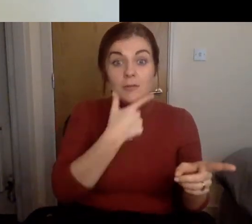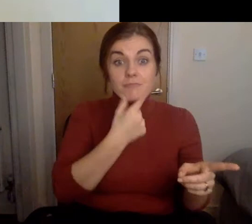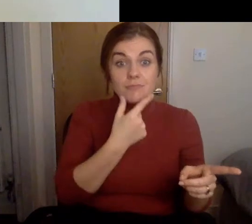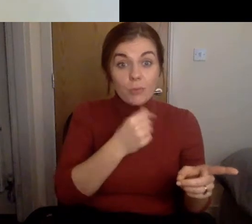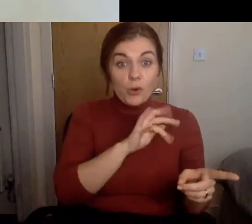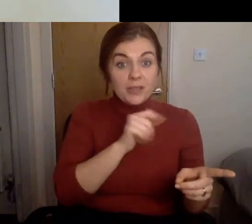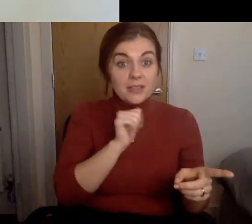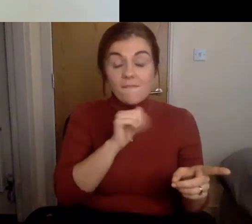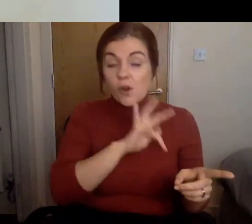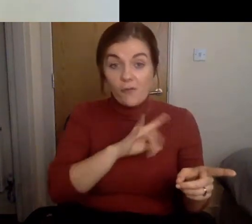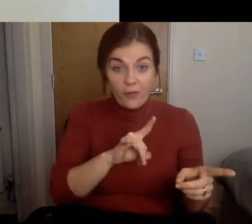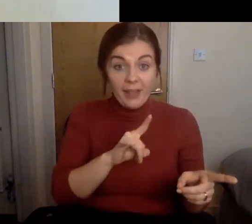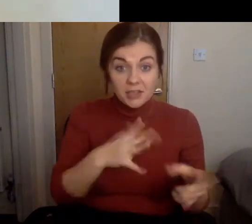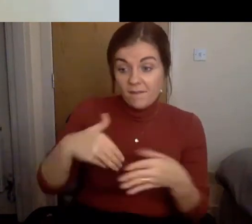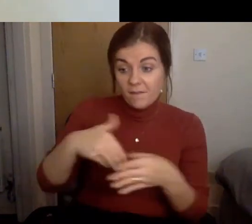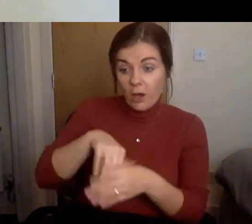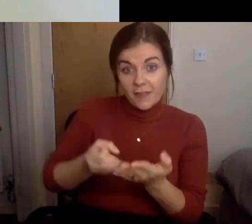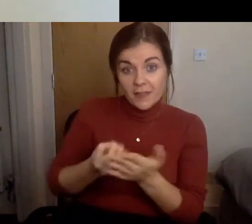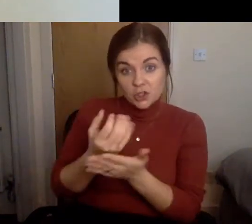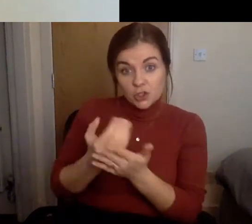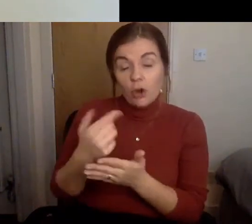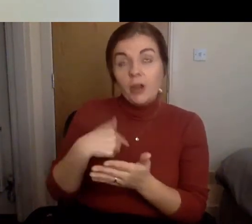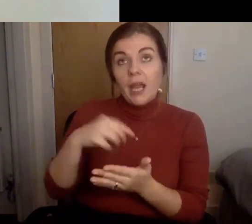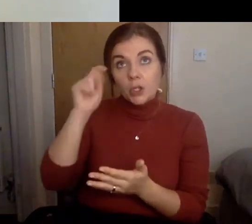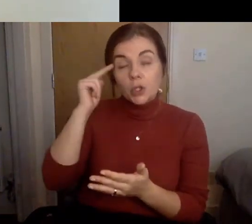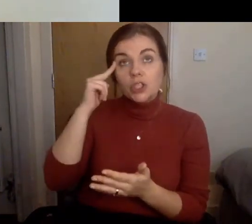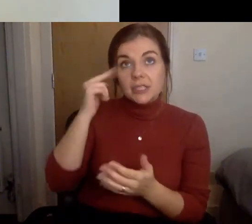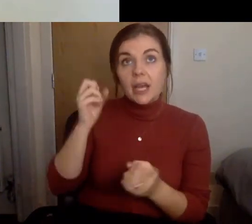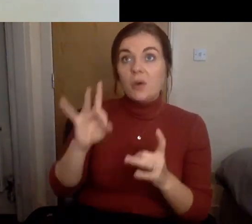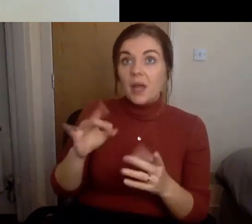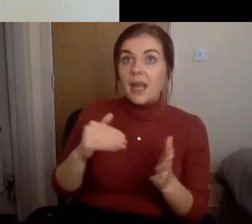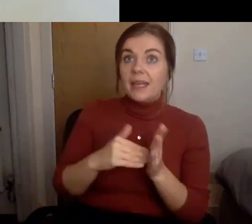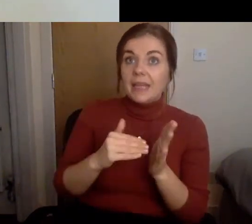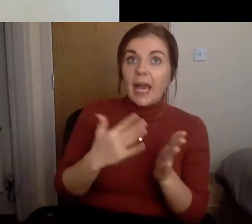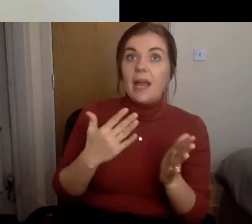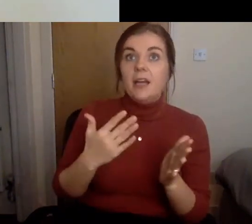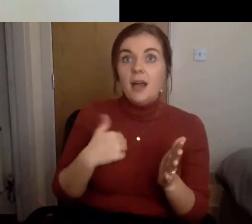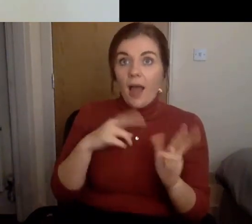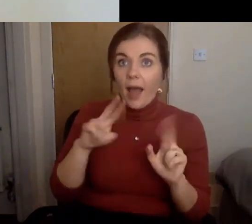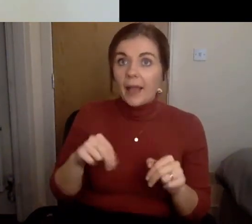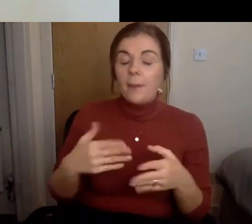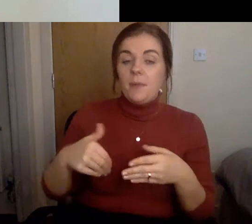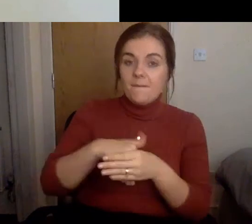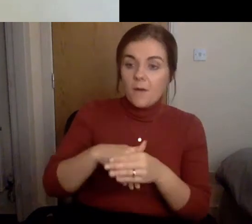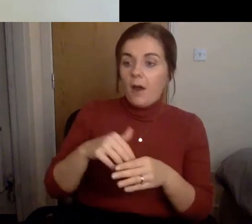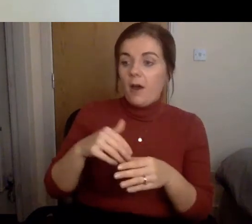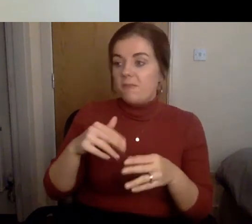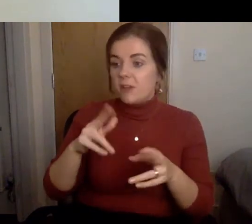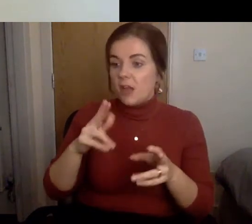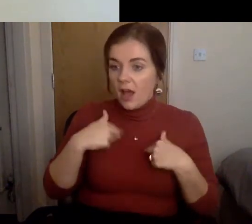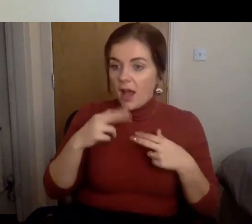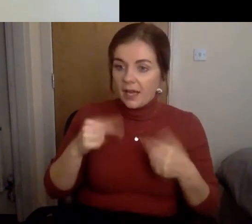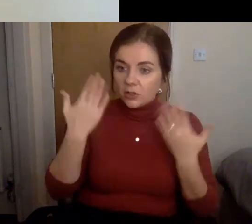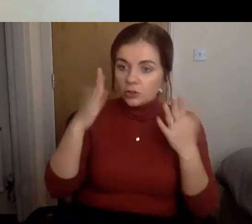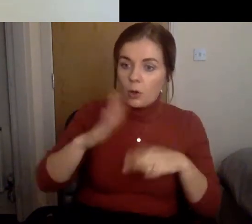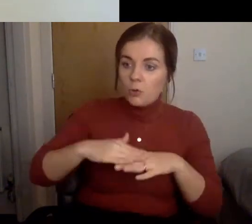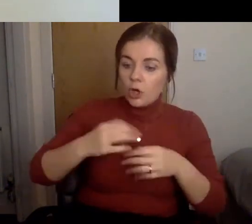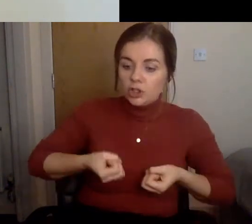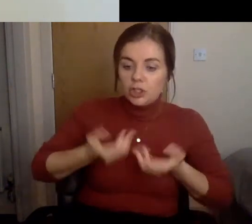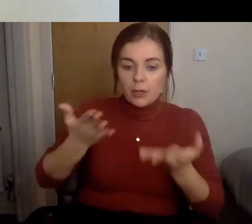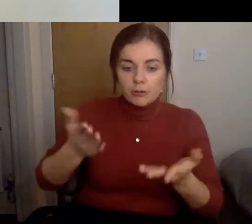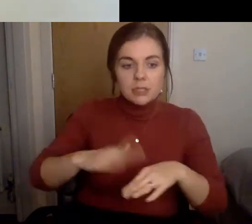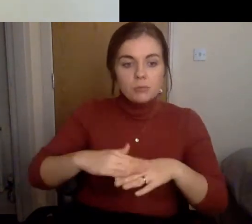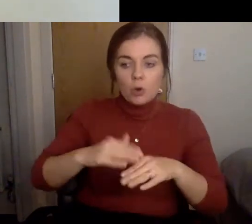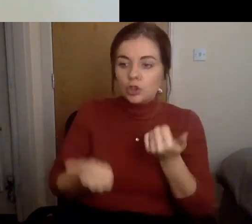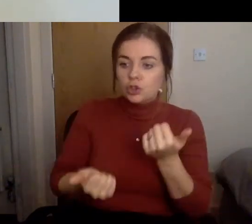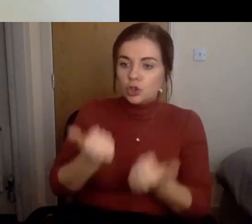more fair, more just, whatever, without reference to a religious or faith tradition. So